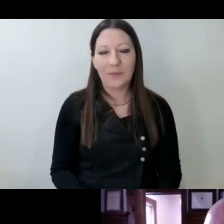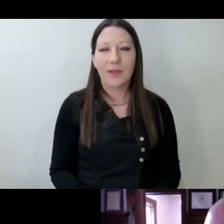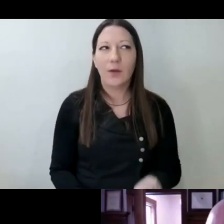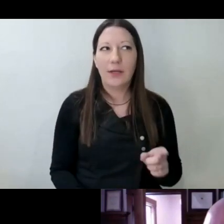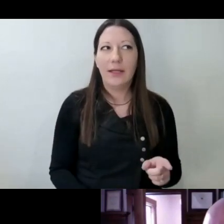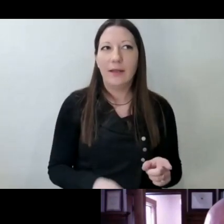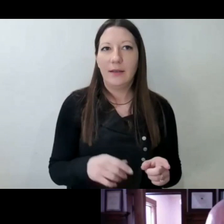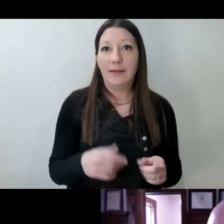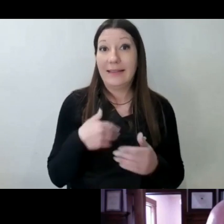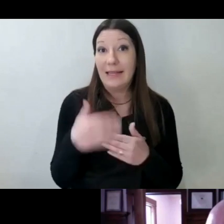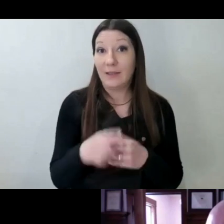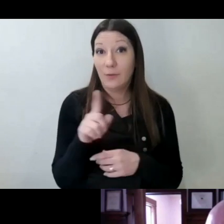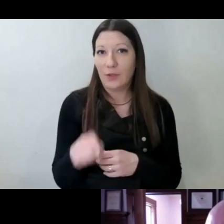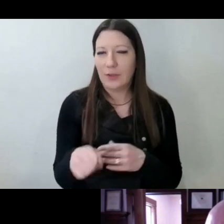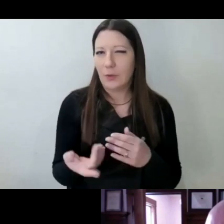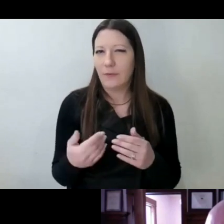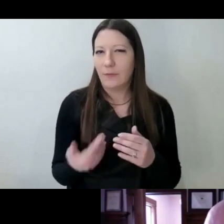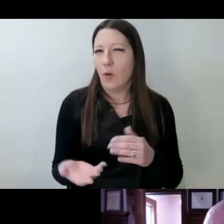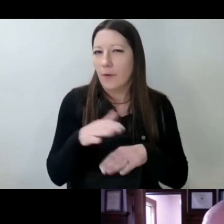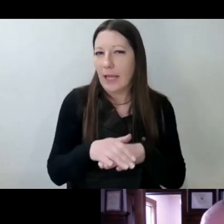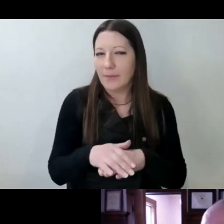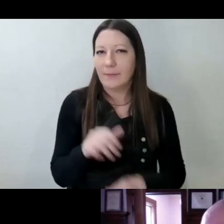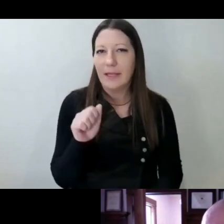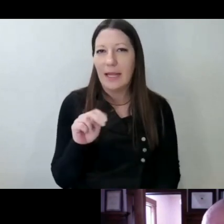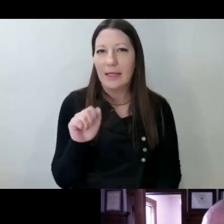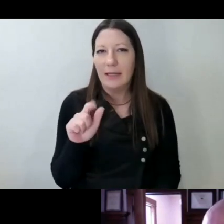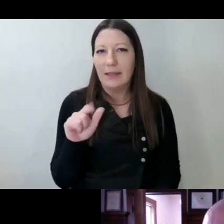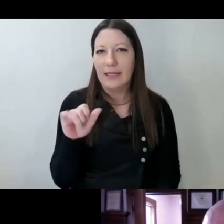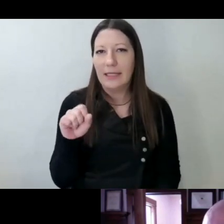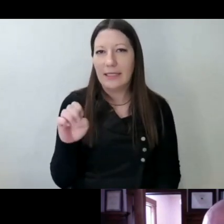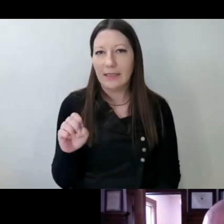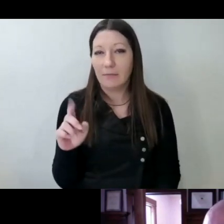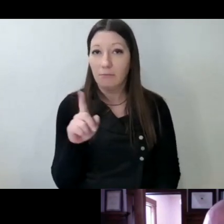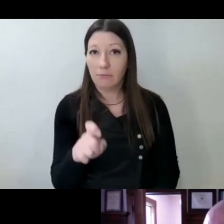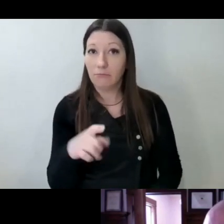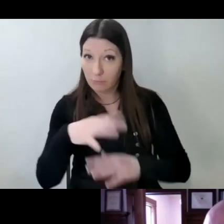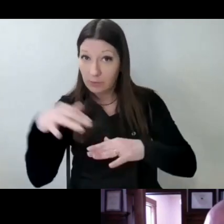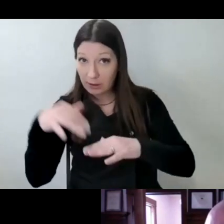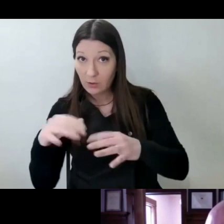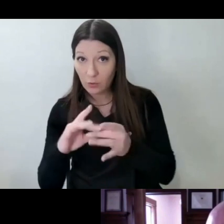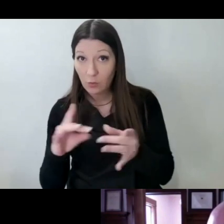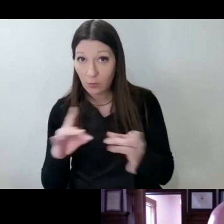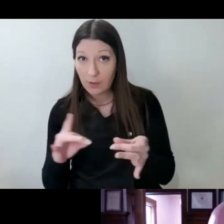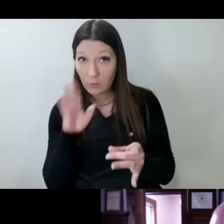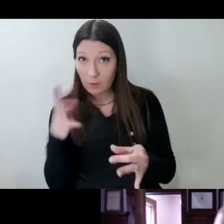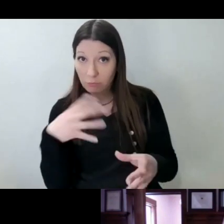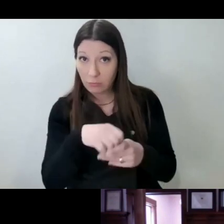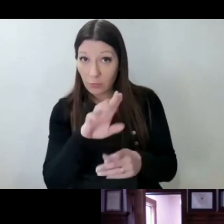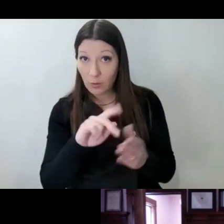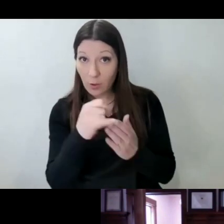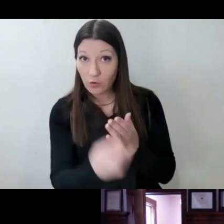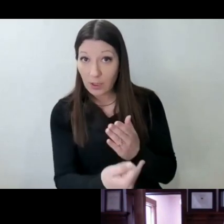previous one. Annalise is asking if Indigenous stories from the area will be incorporated into the project in any way. So I